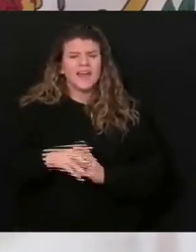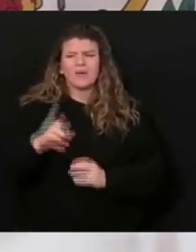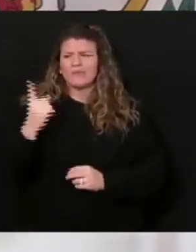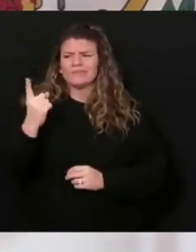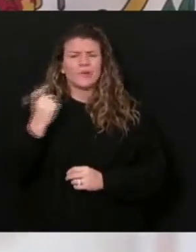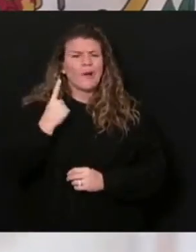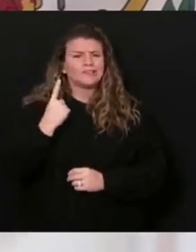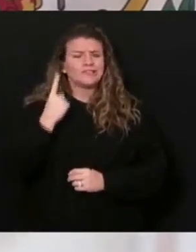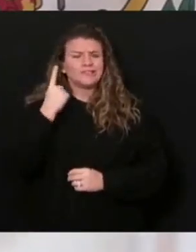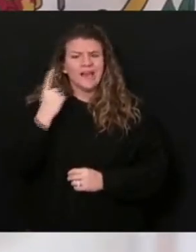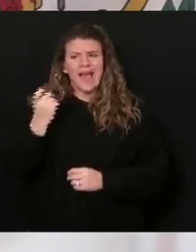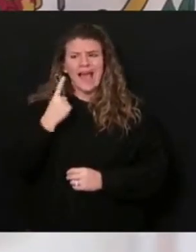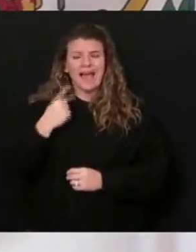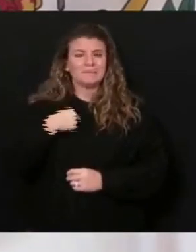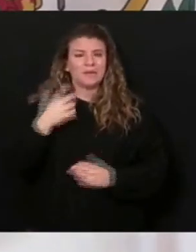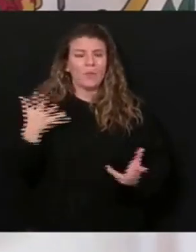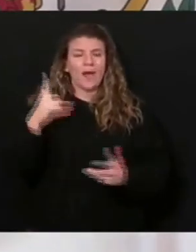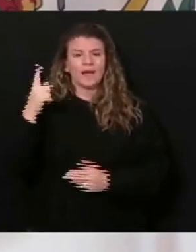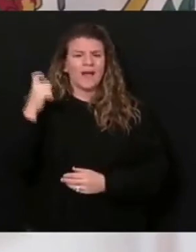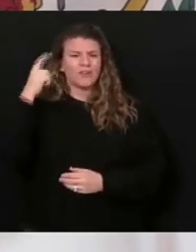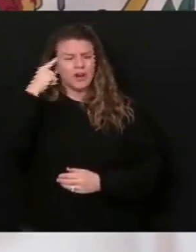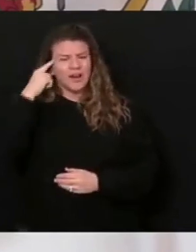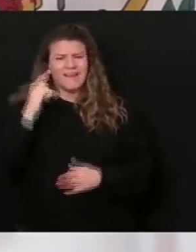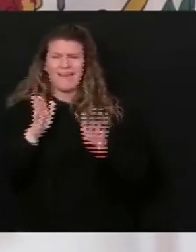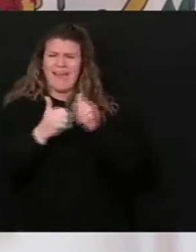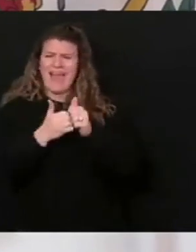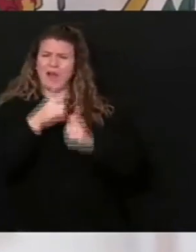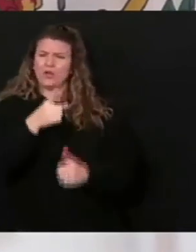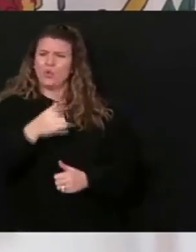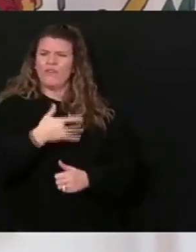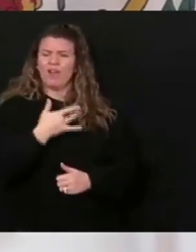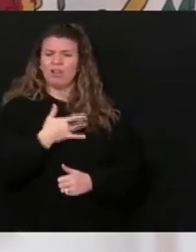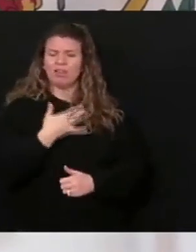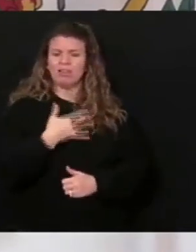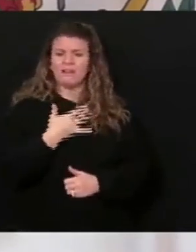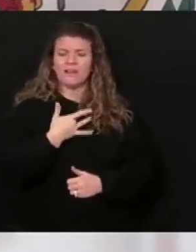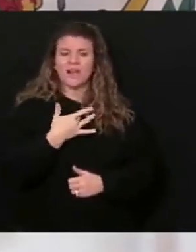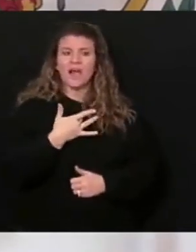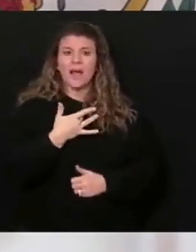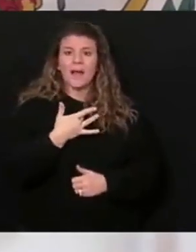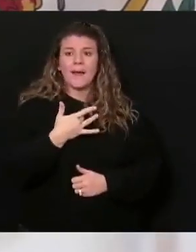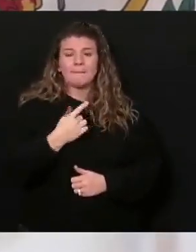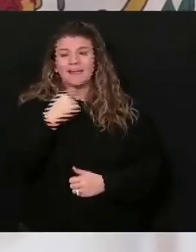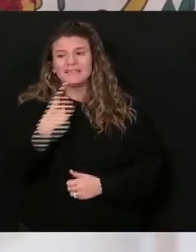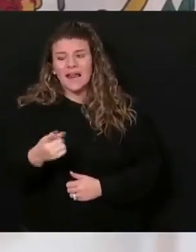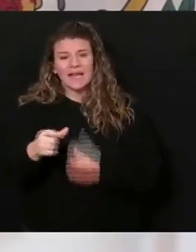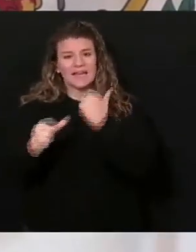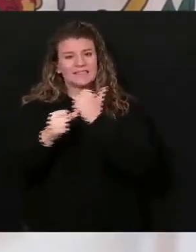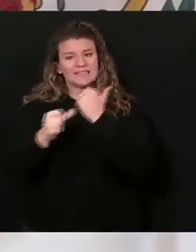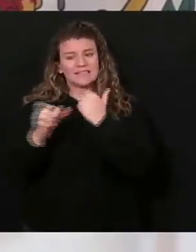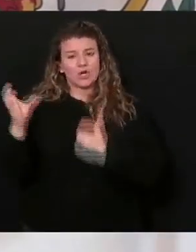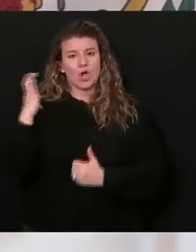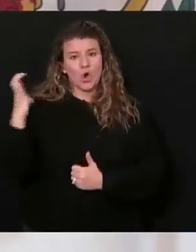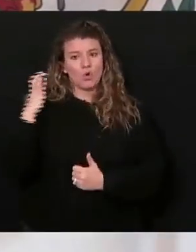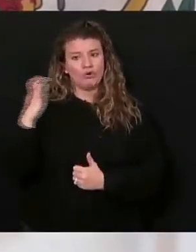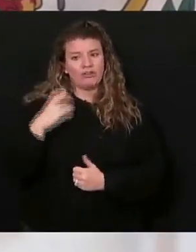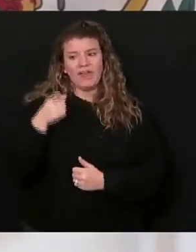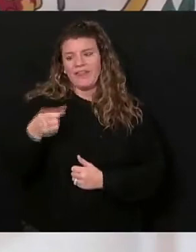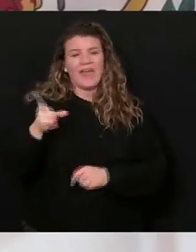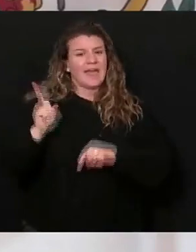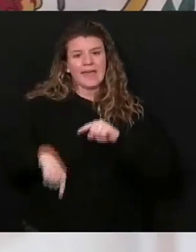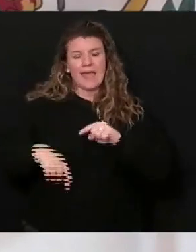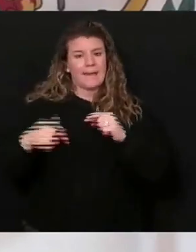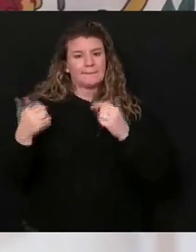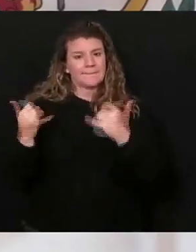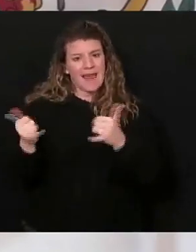day was, Governor, how do you feel about telling an assistant coach or whatever that they're not going to be able to